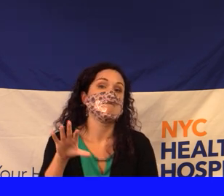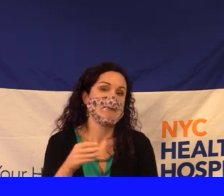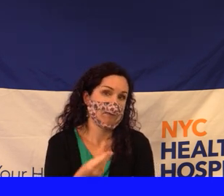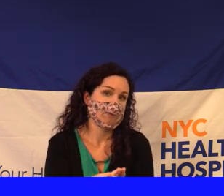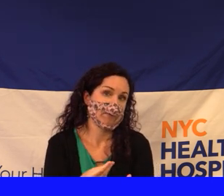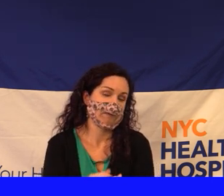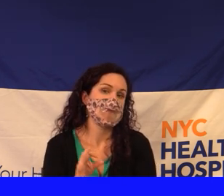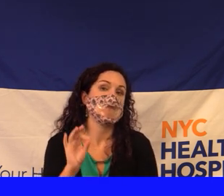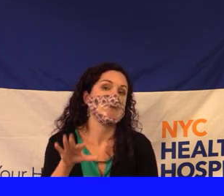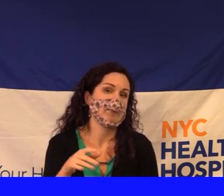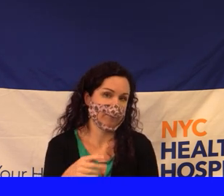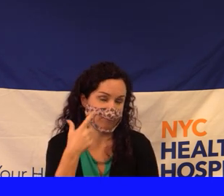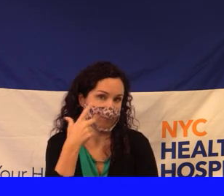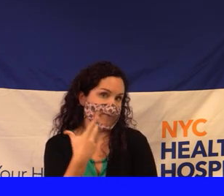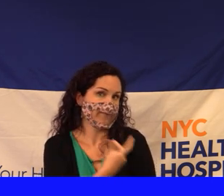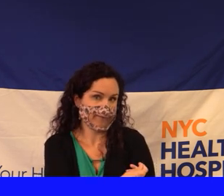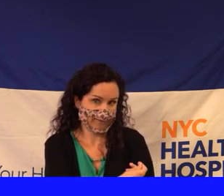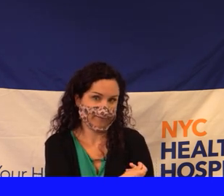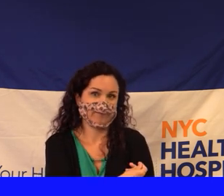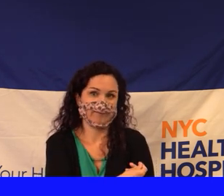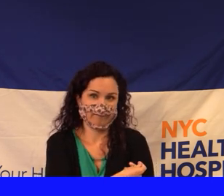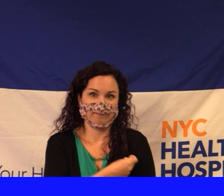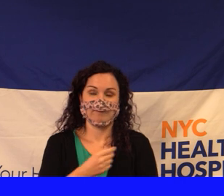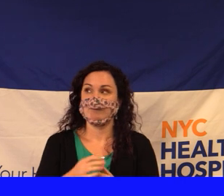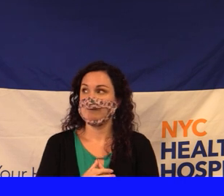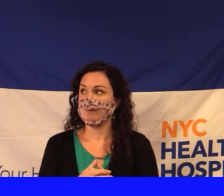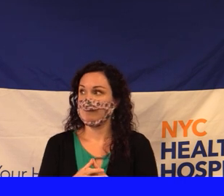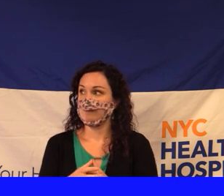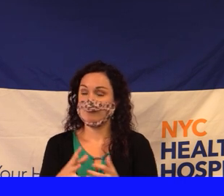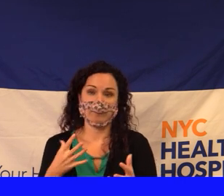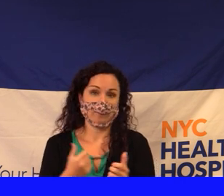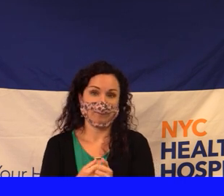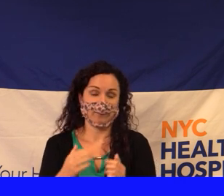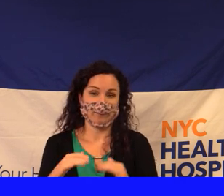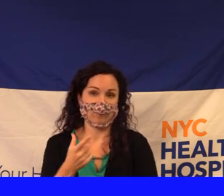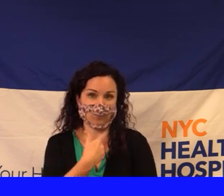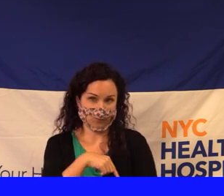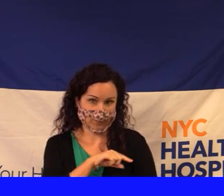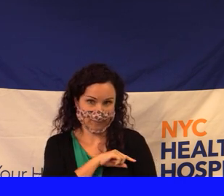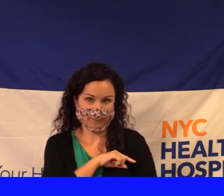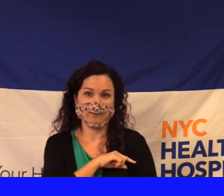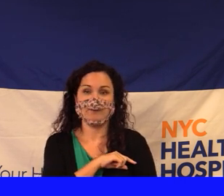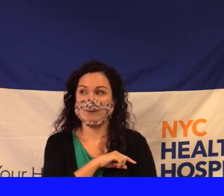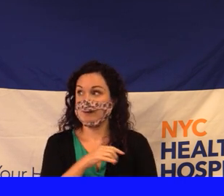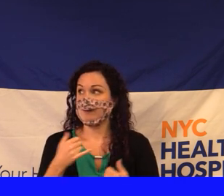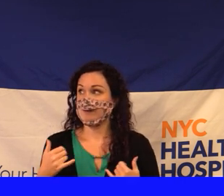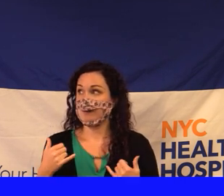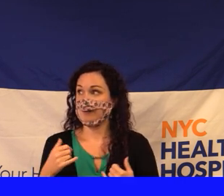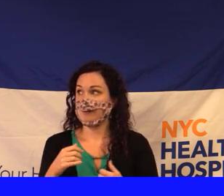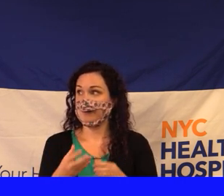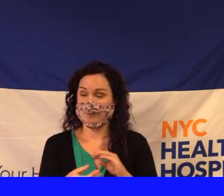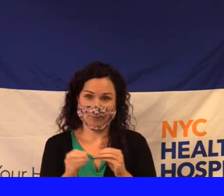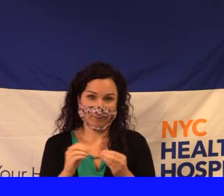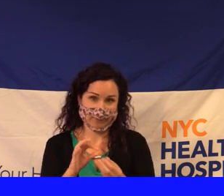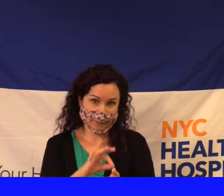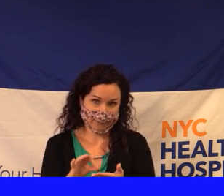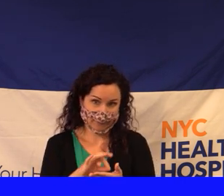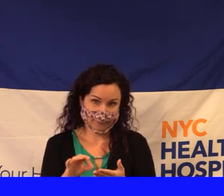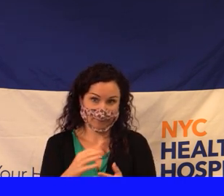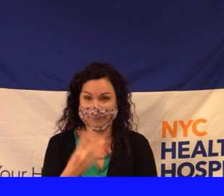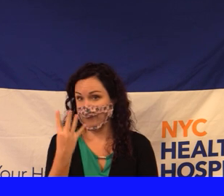immunized for the flu. Quick update on quality. We now have our ratings both for